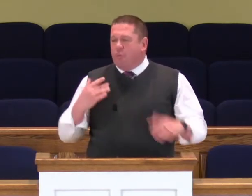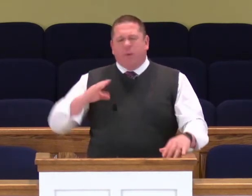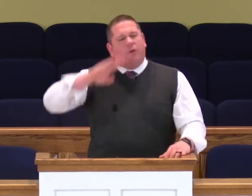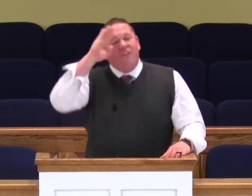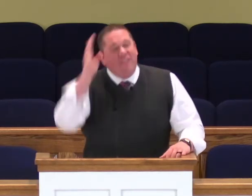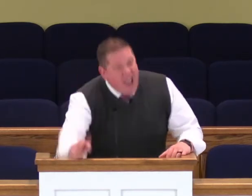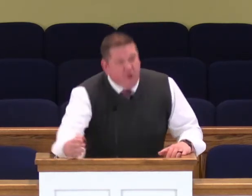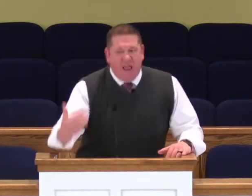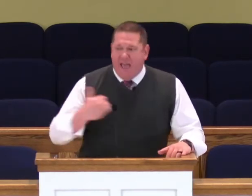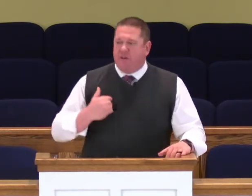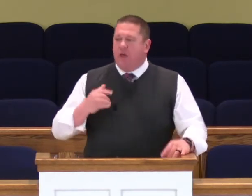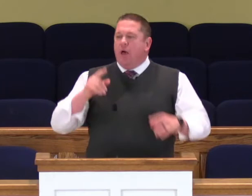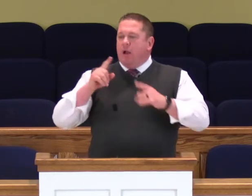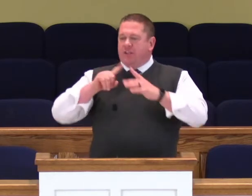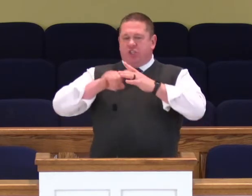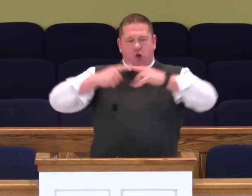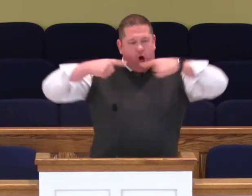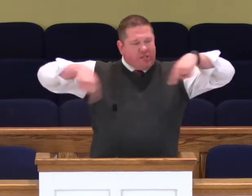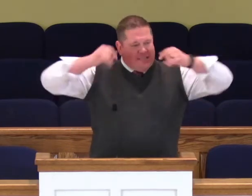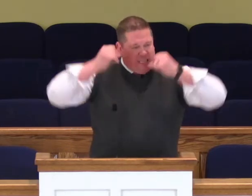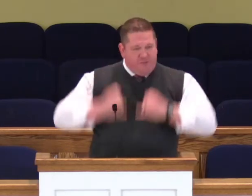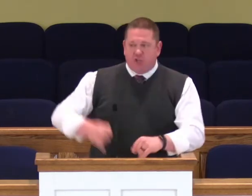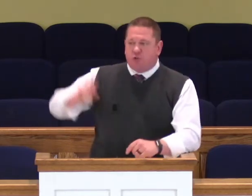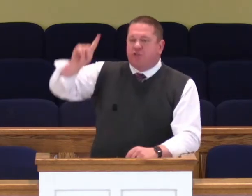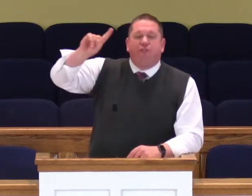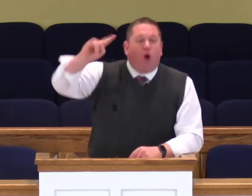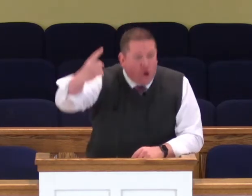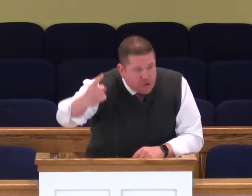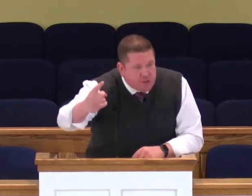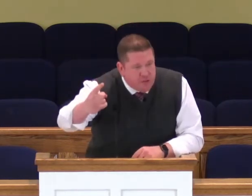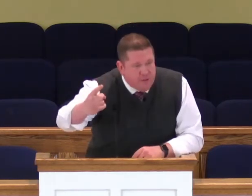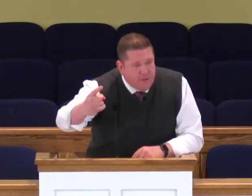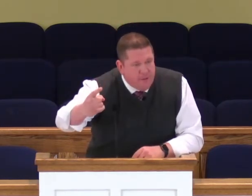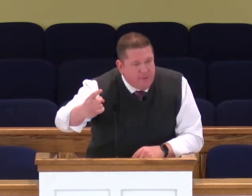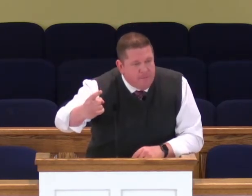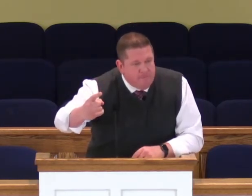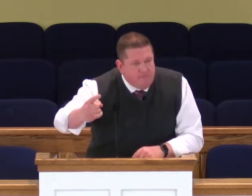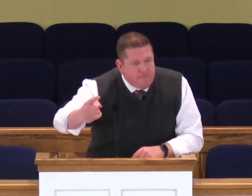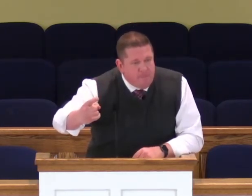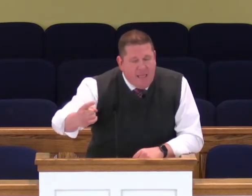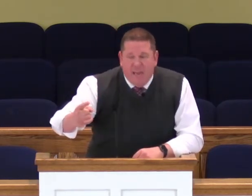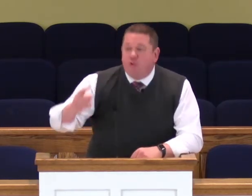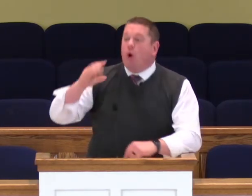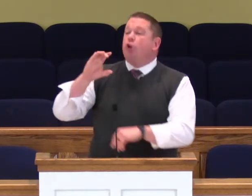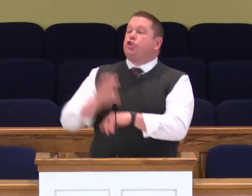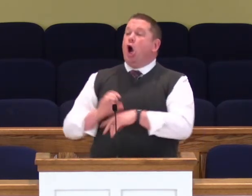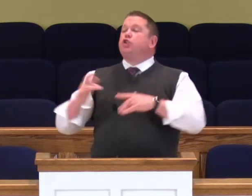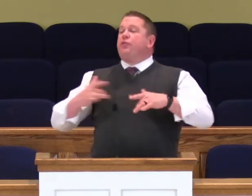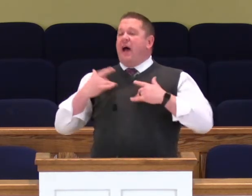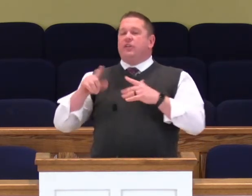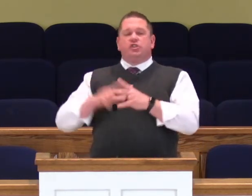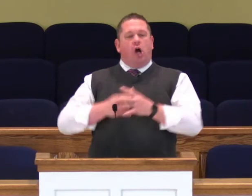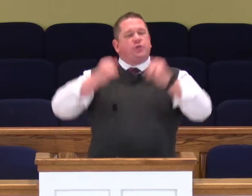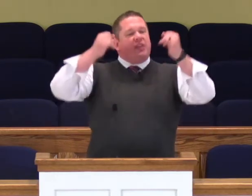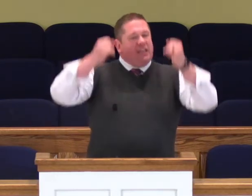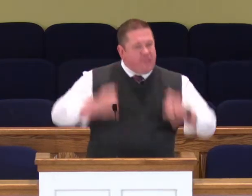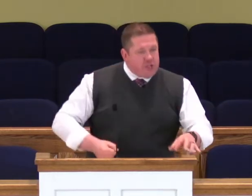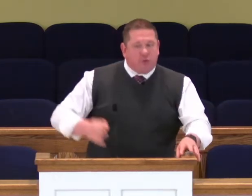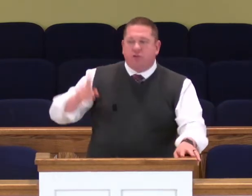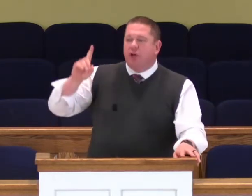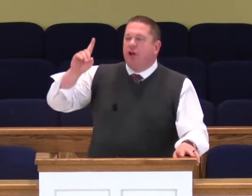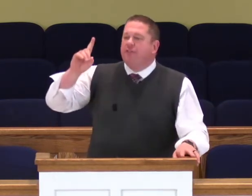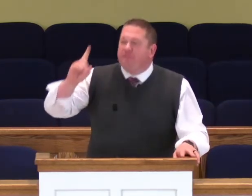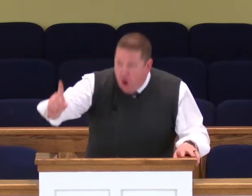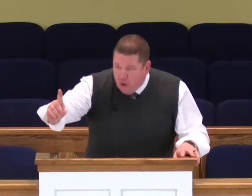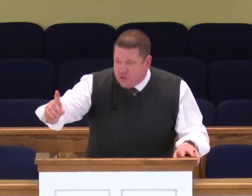revival, we will never have it unless it starts as individuals first. And if you want church revival, it starts with